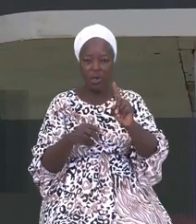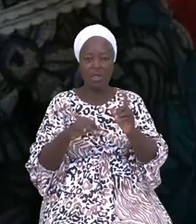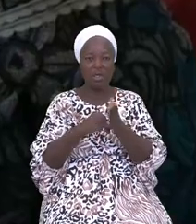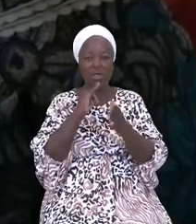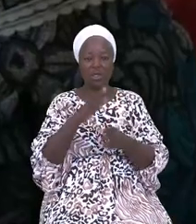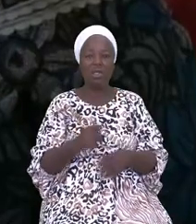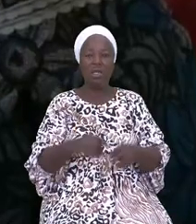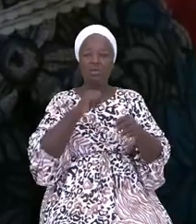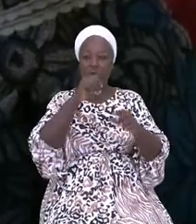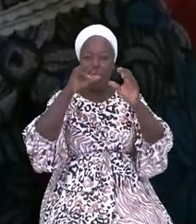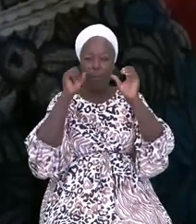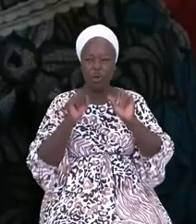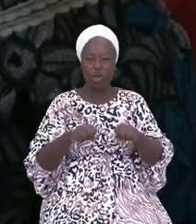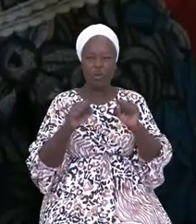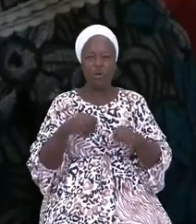man's